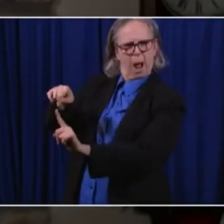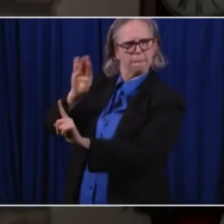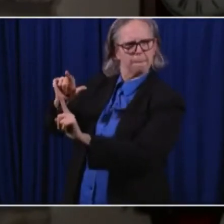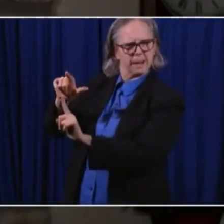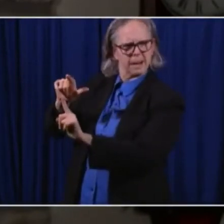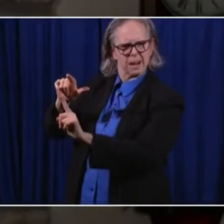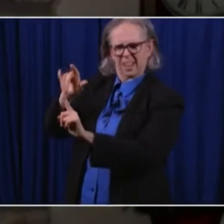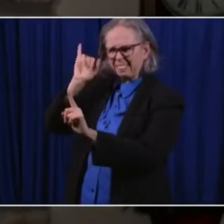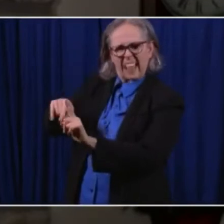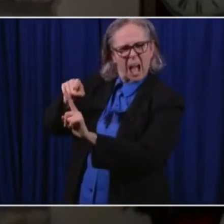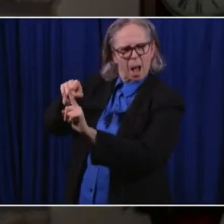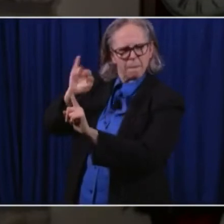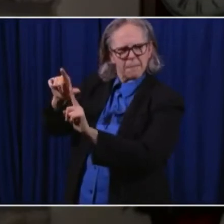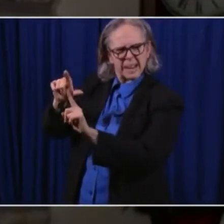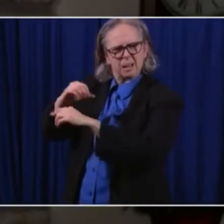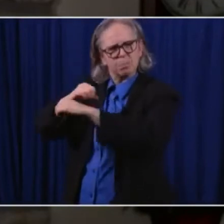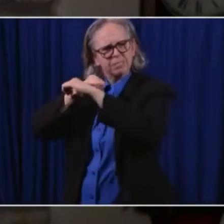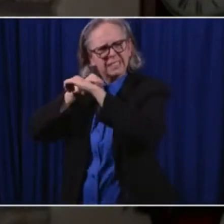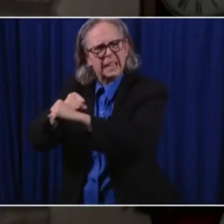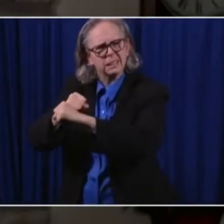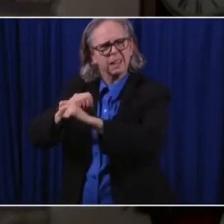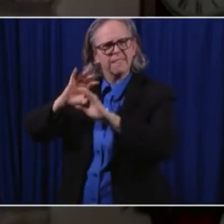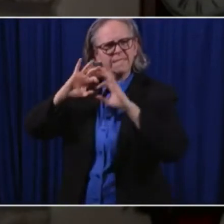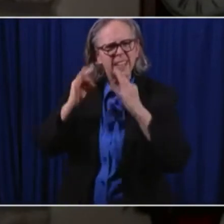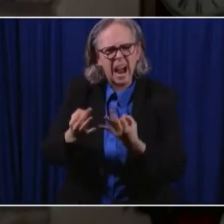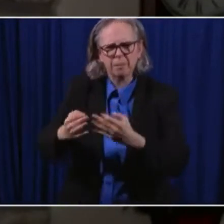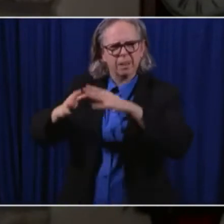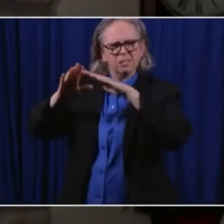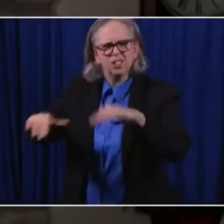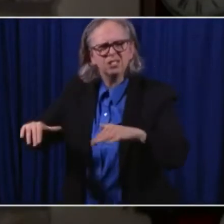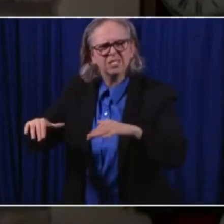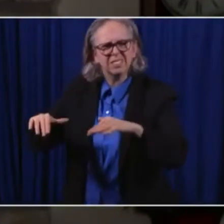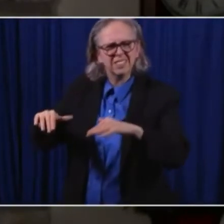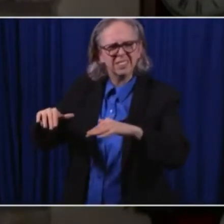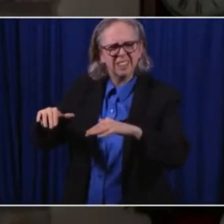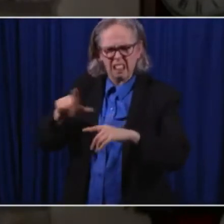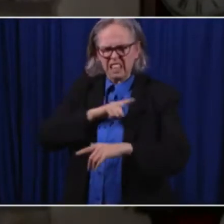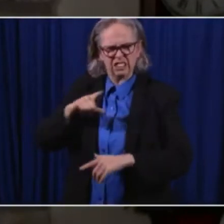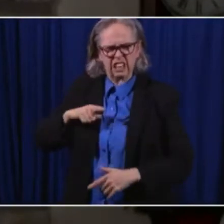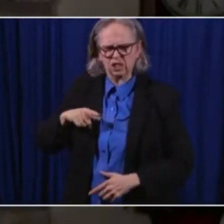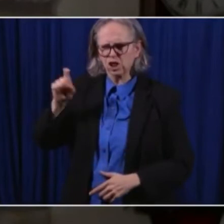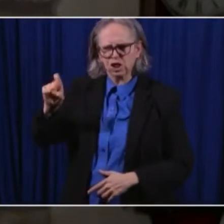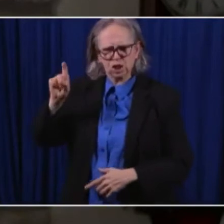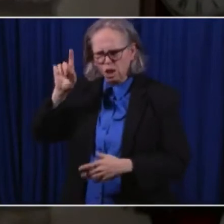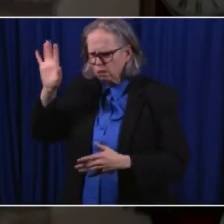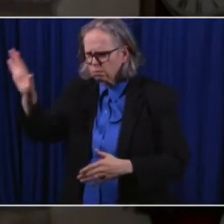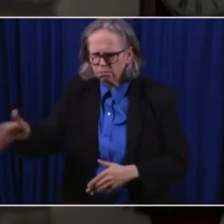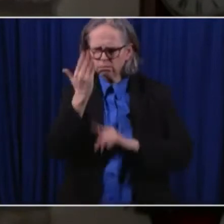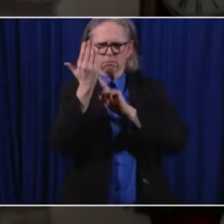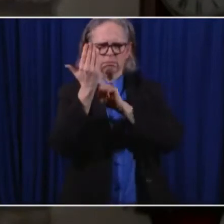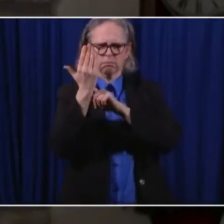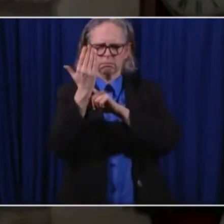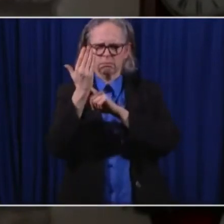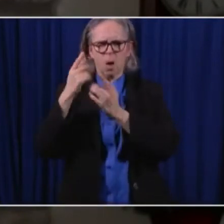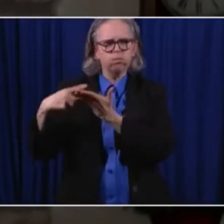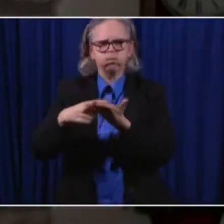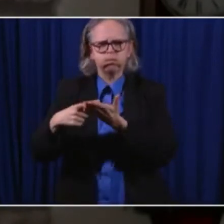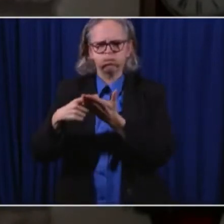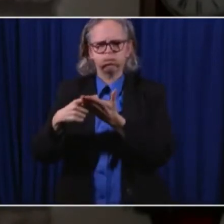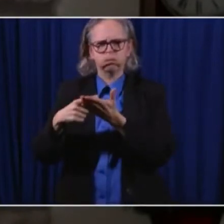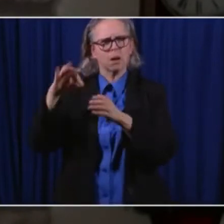families. Legislature can act on these, and they unfortunately did not do so. So I'll have more to say later in the